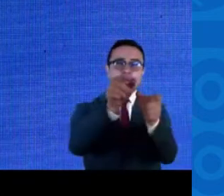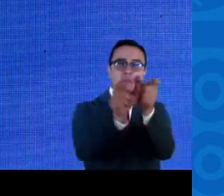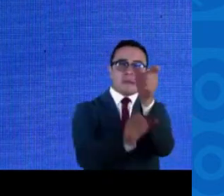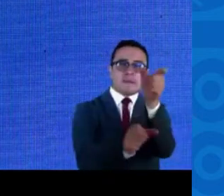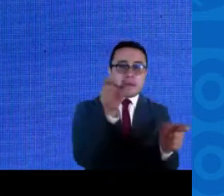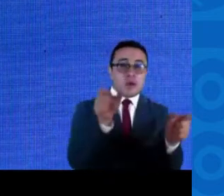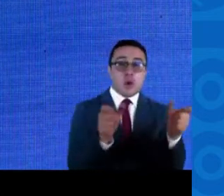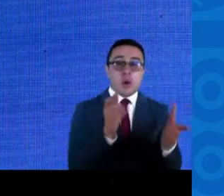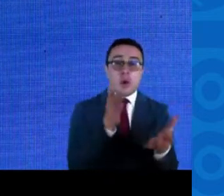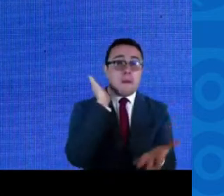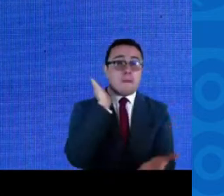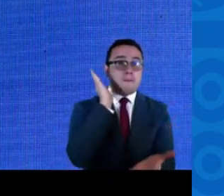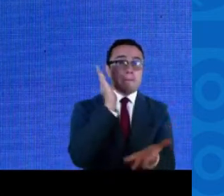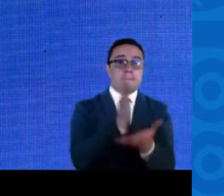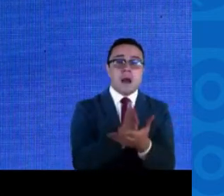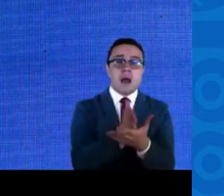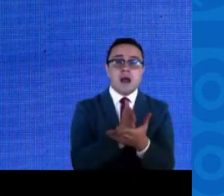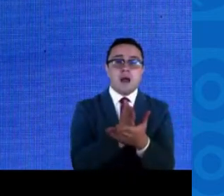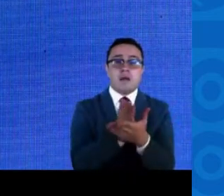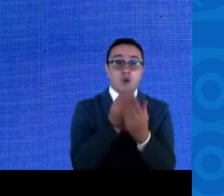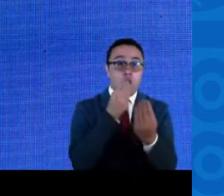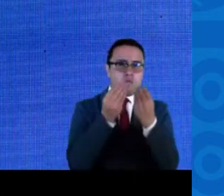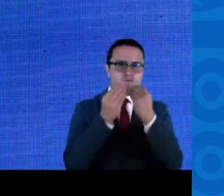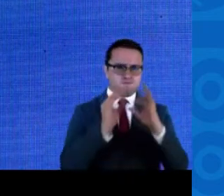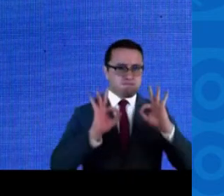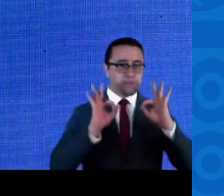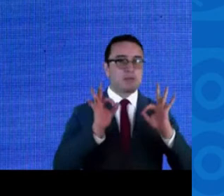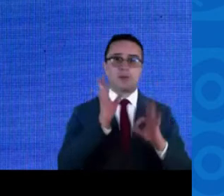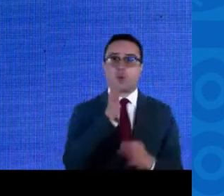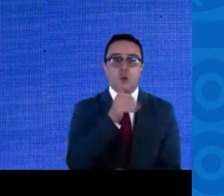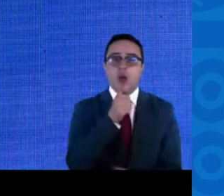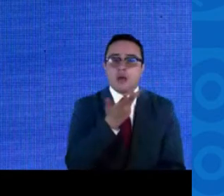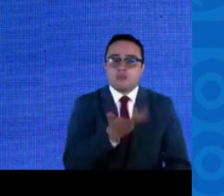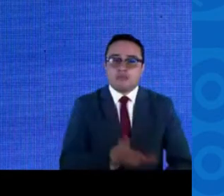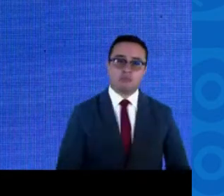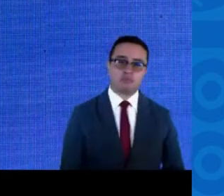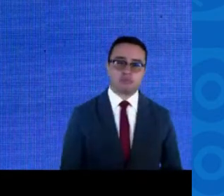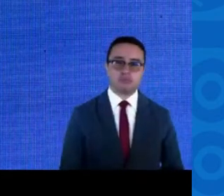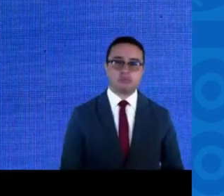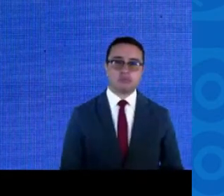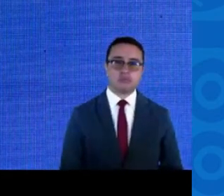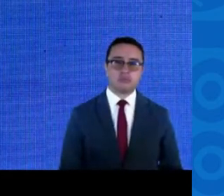14 million persons who were victims of